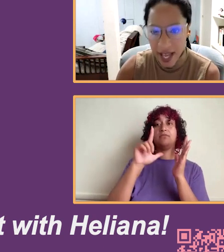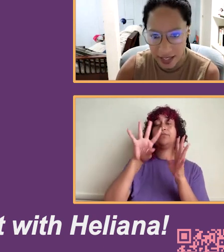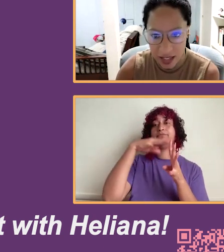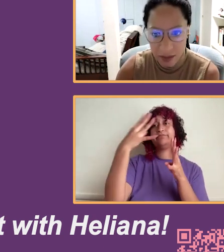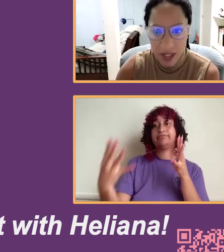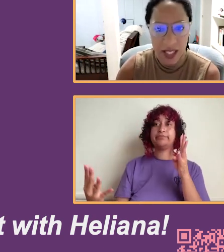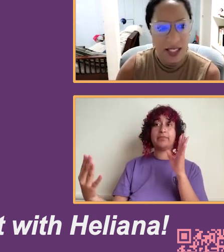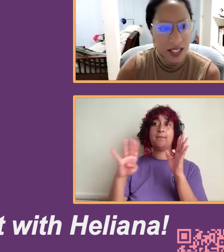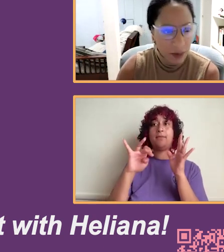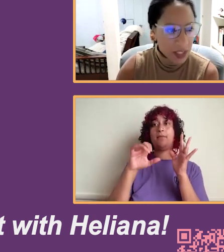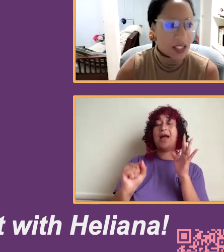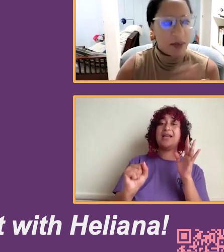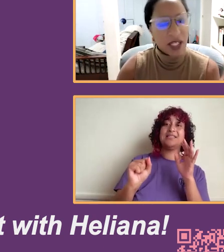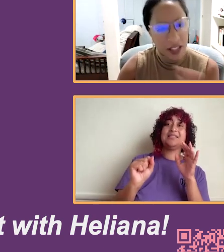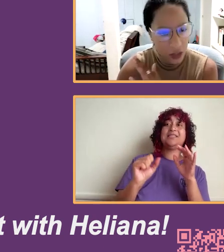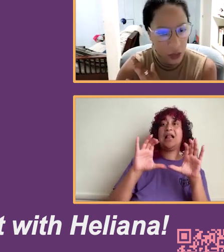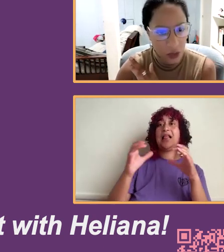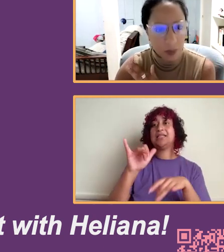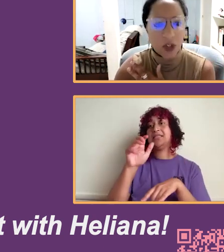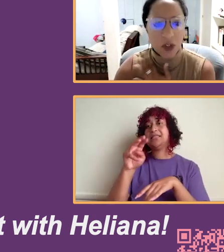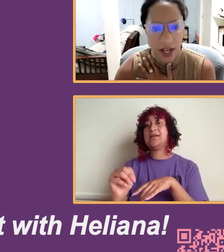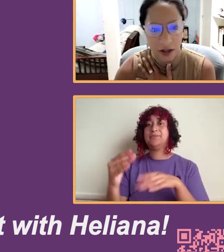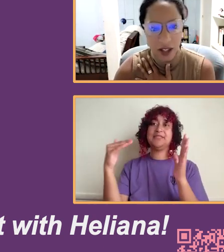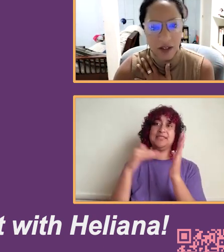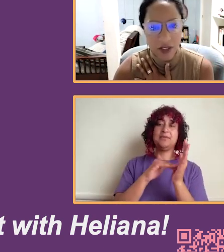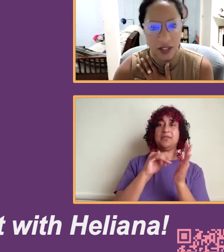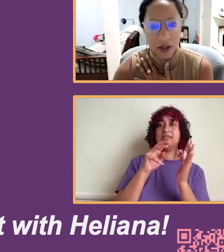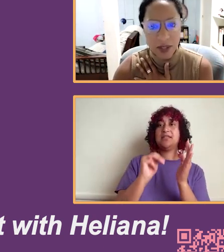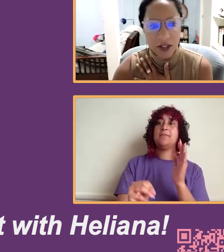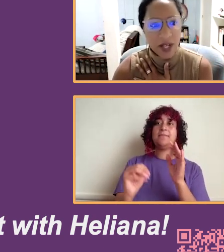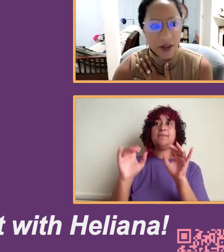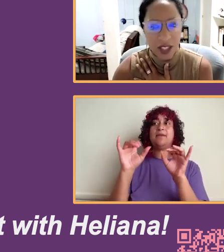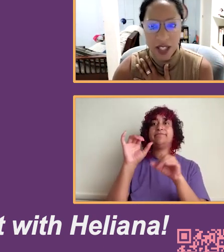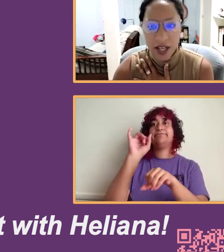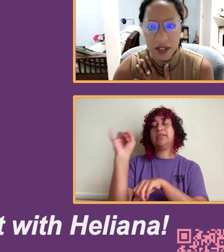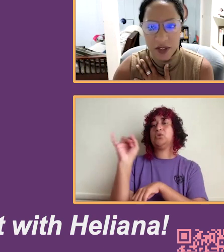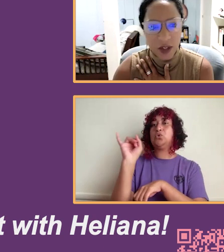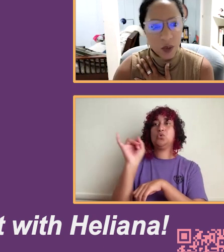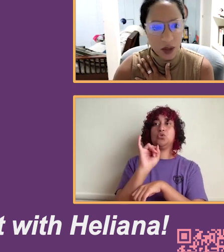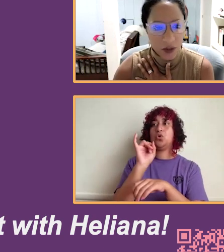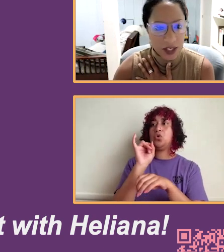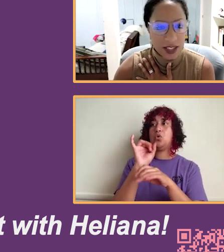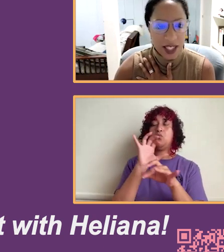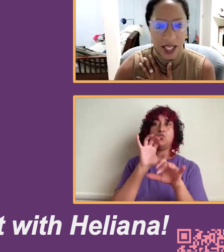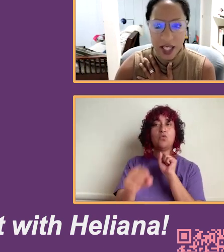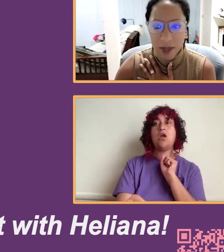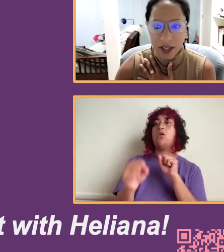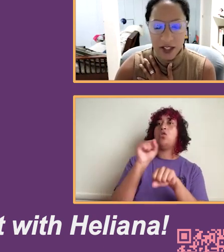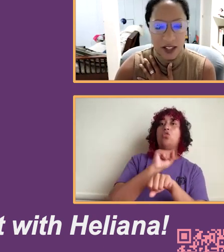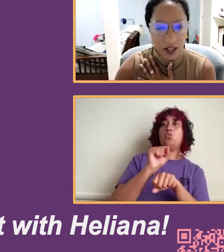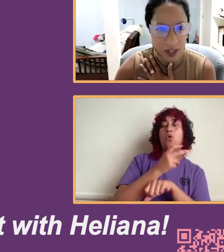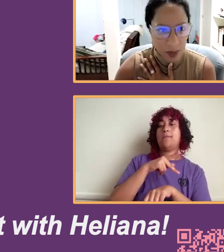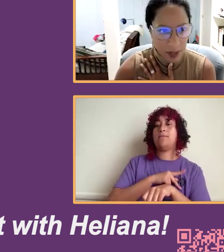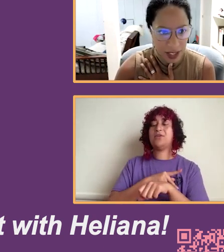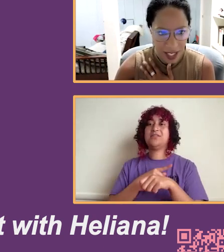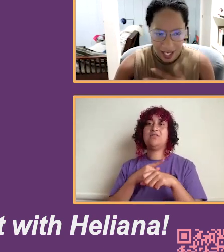sexism, classism, stigmatism, and institutional betrayal on the physical and mental health of civilian workforces and